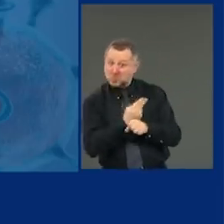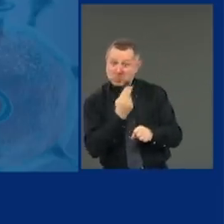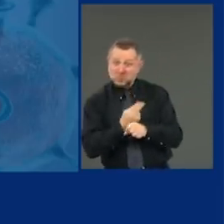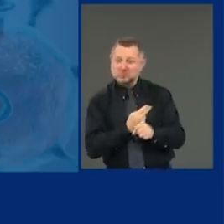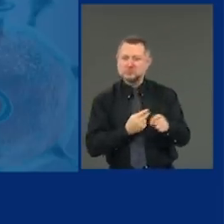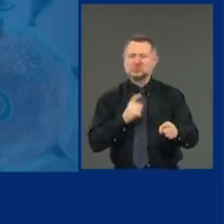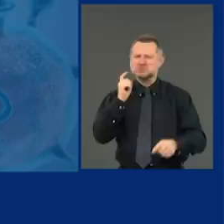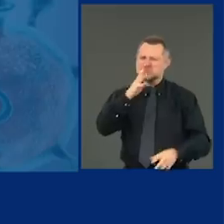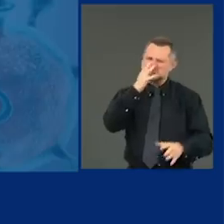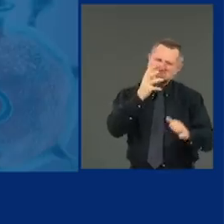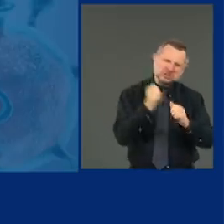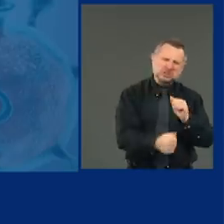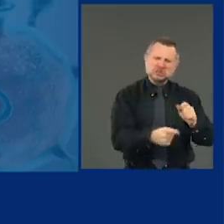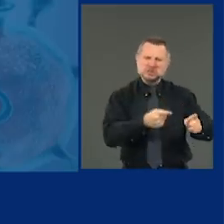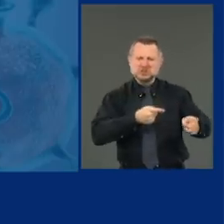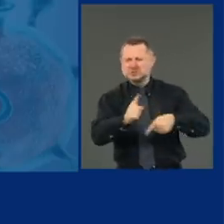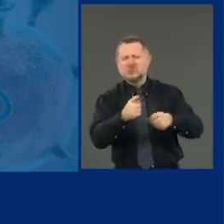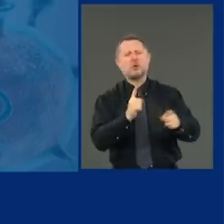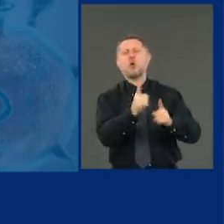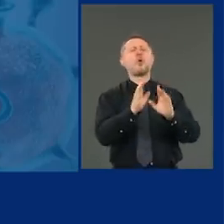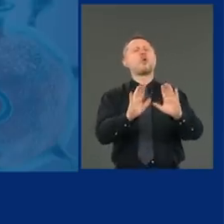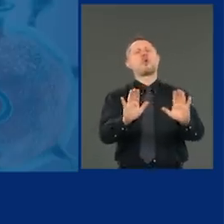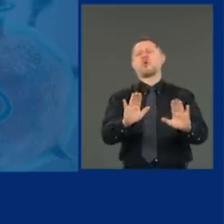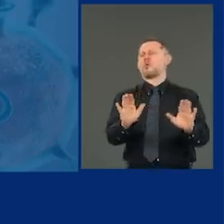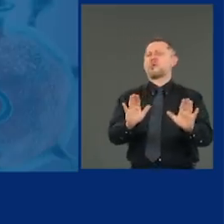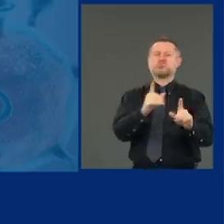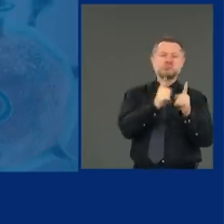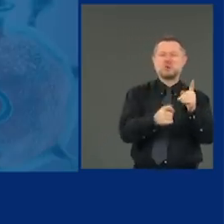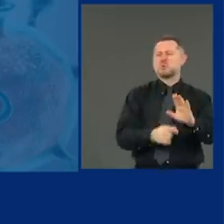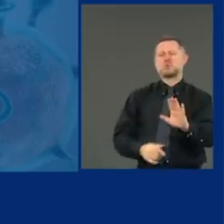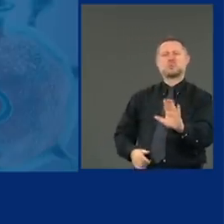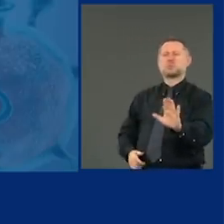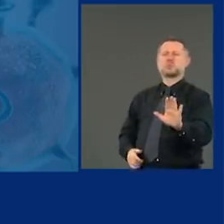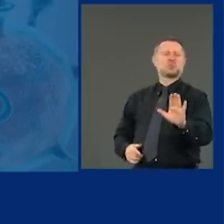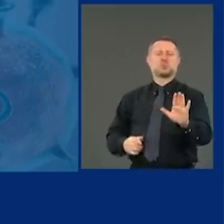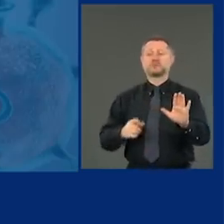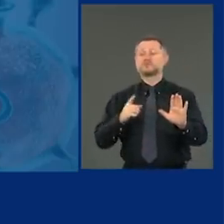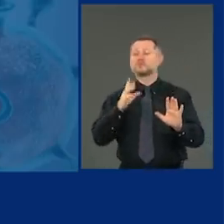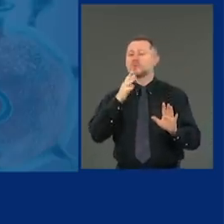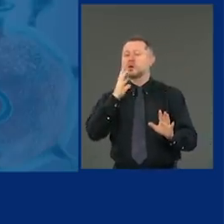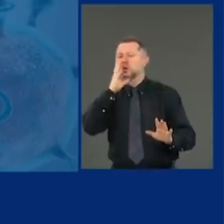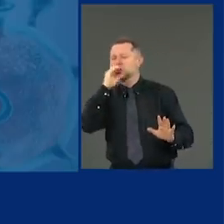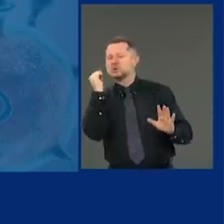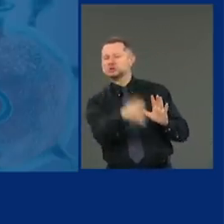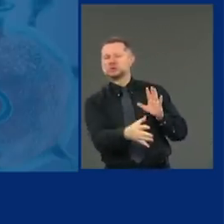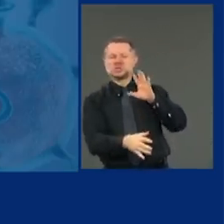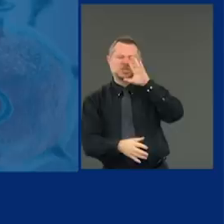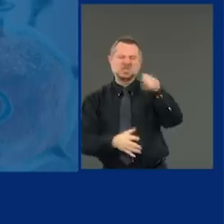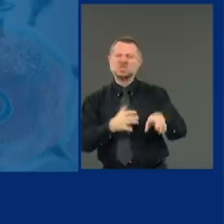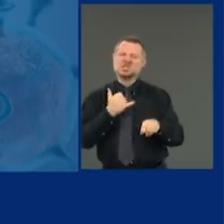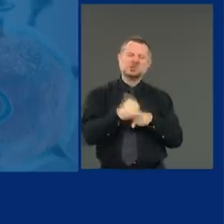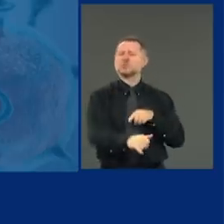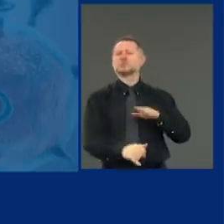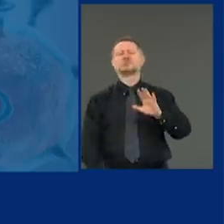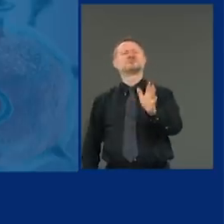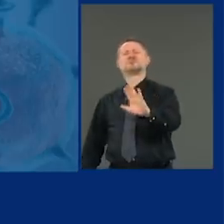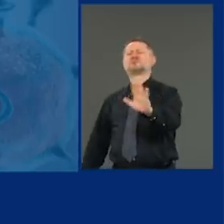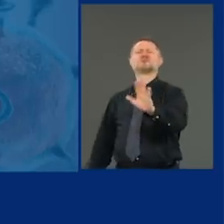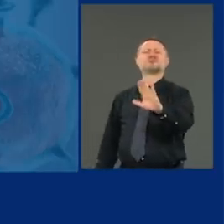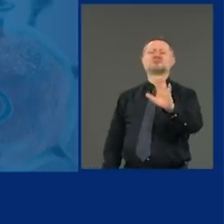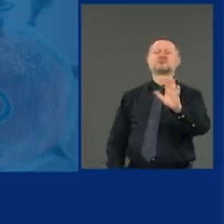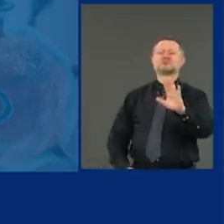that person or be obnoxious to that person. But this has got to be